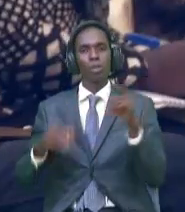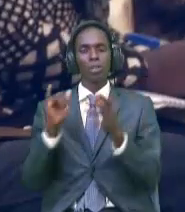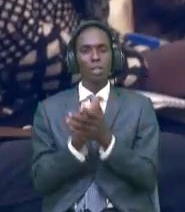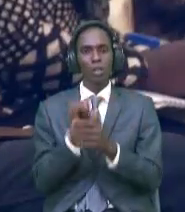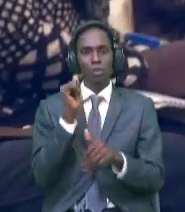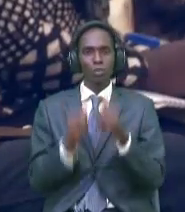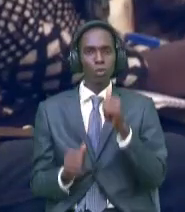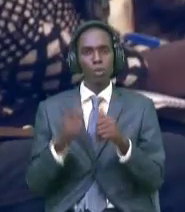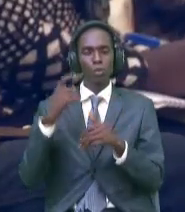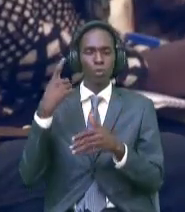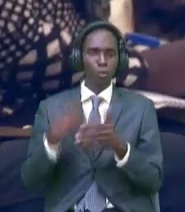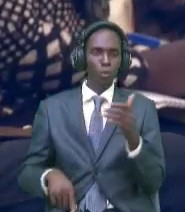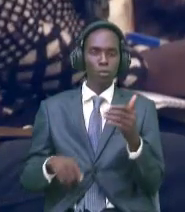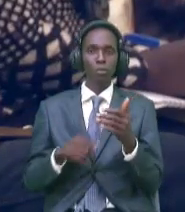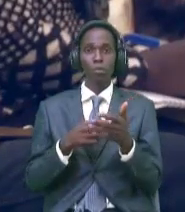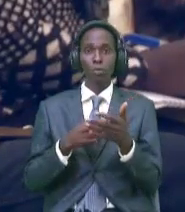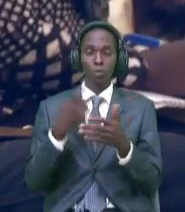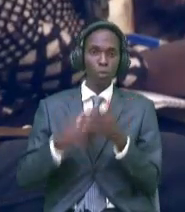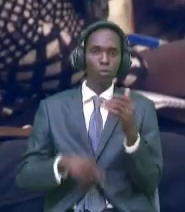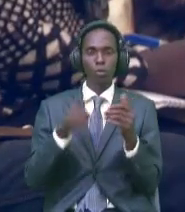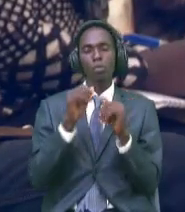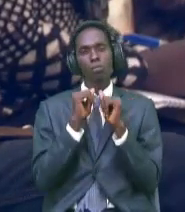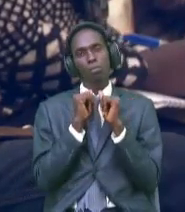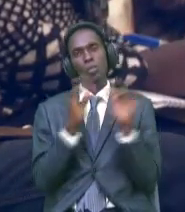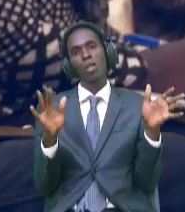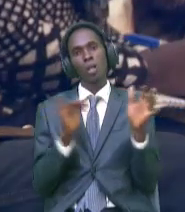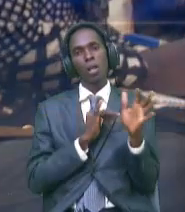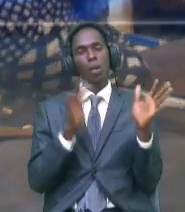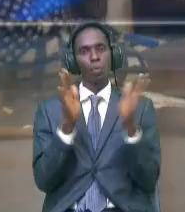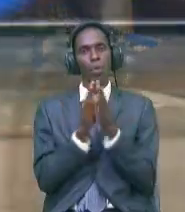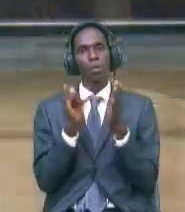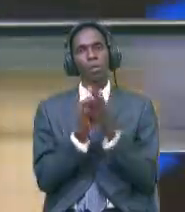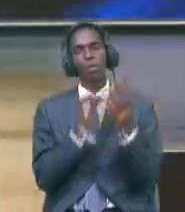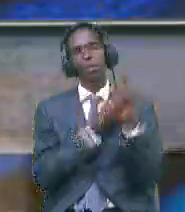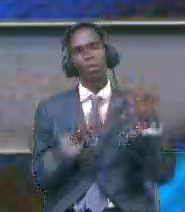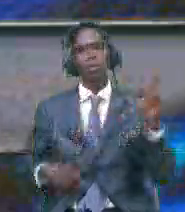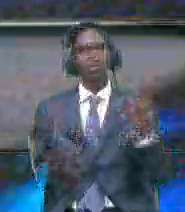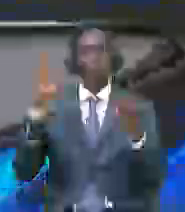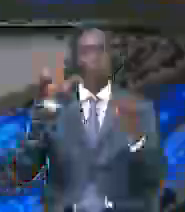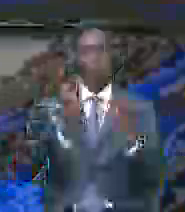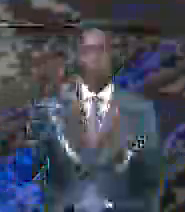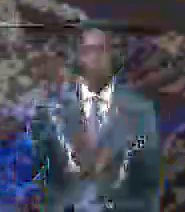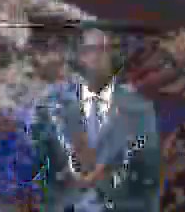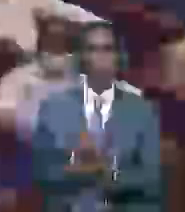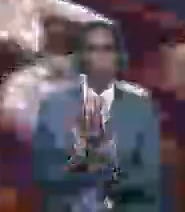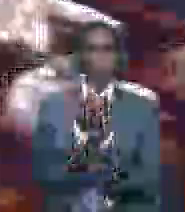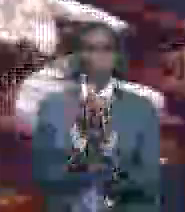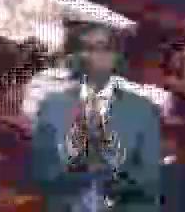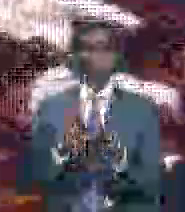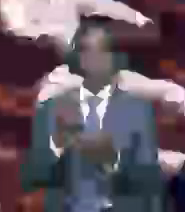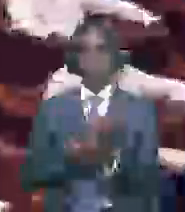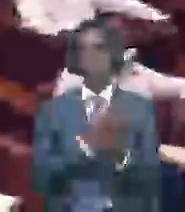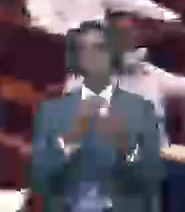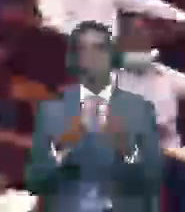which cost me nothing. I pray the Lord will help us, that will give